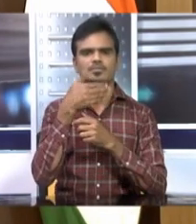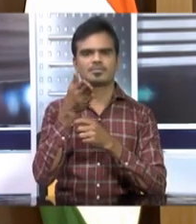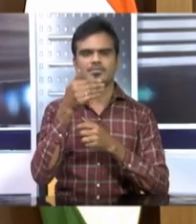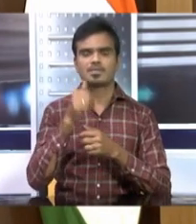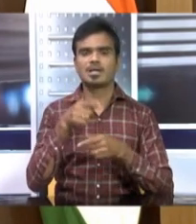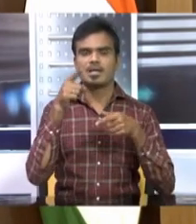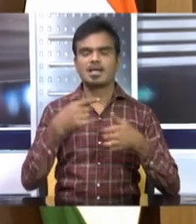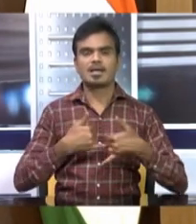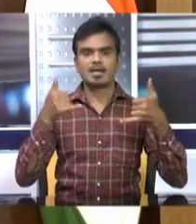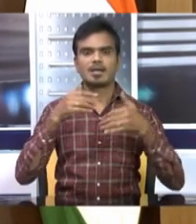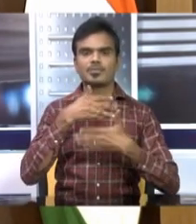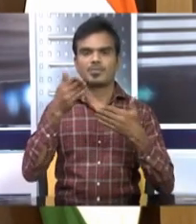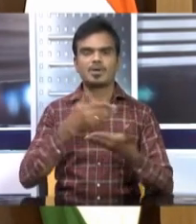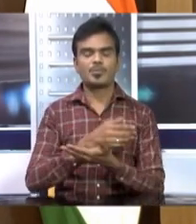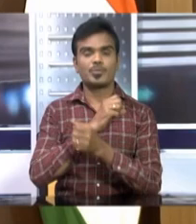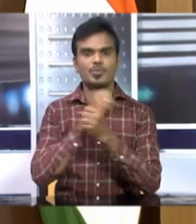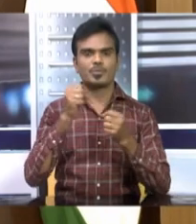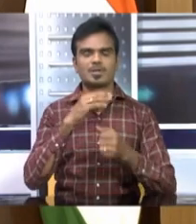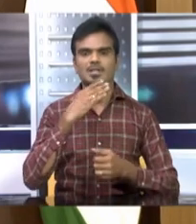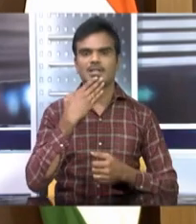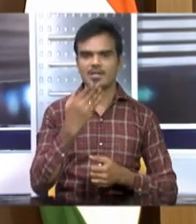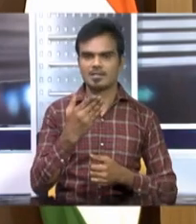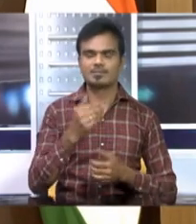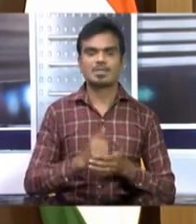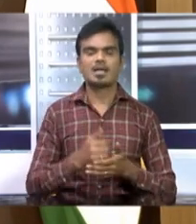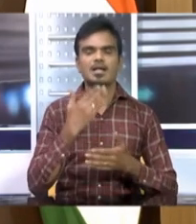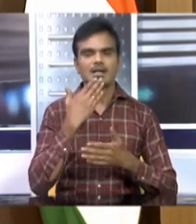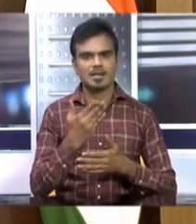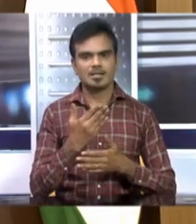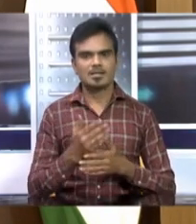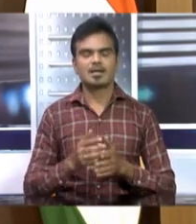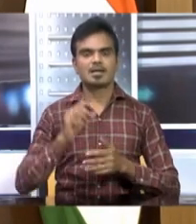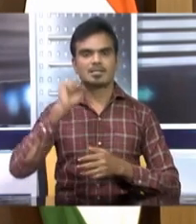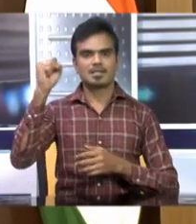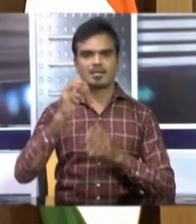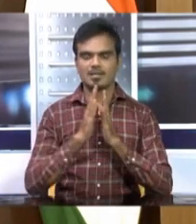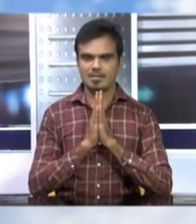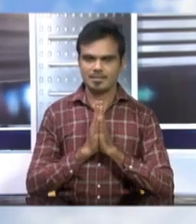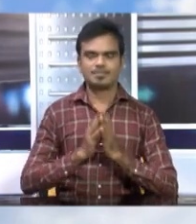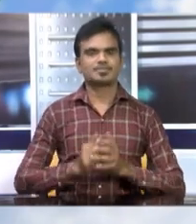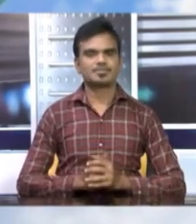sincere gratitude to our brave freedom fighters. Nandri, Jai Hind.